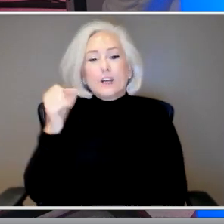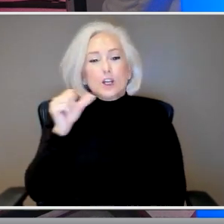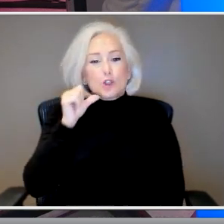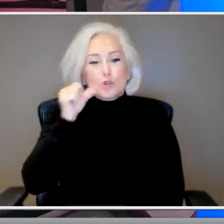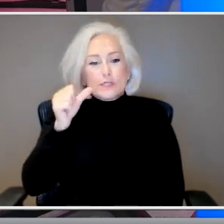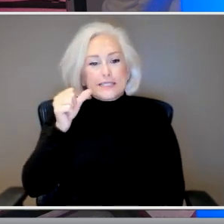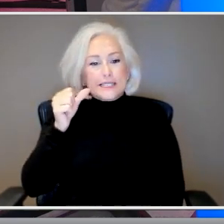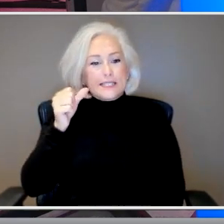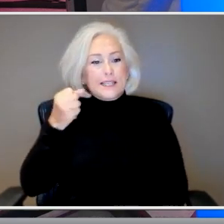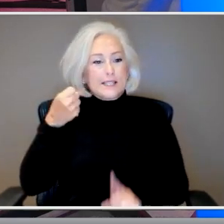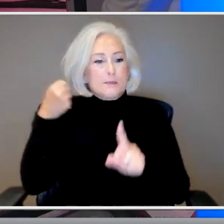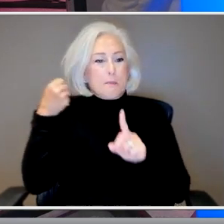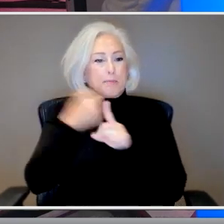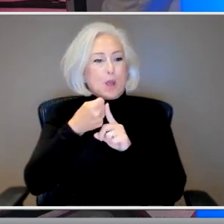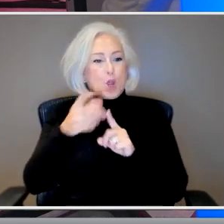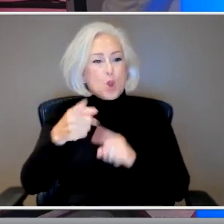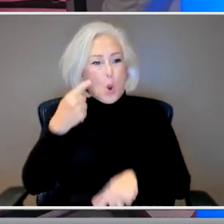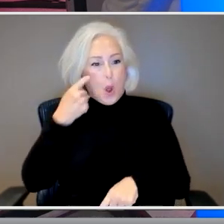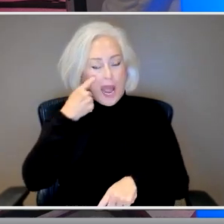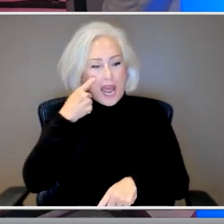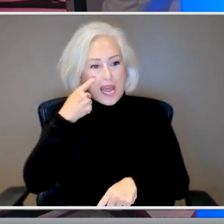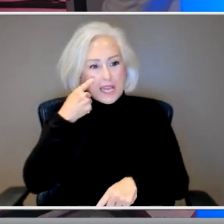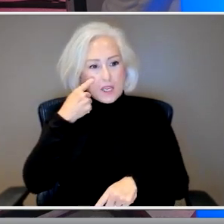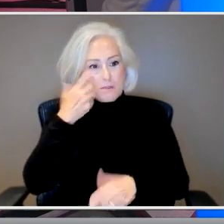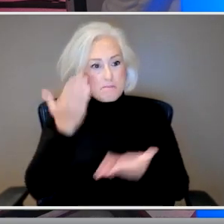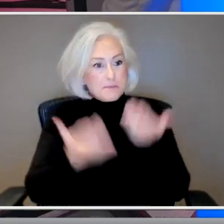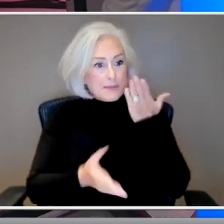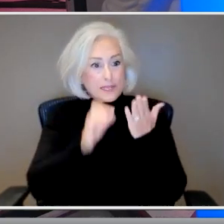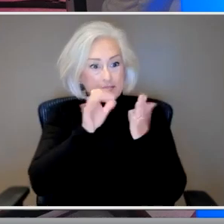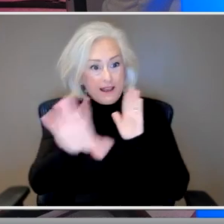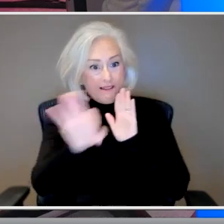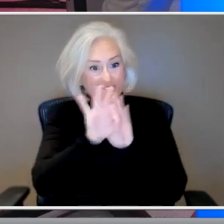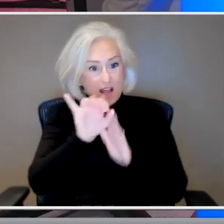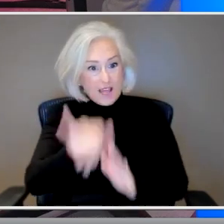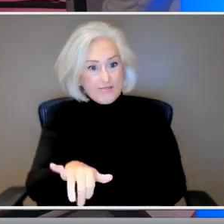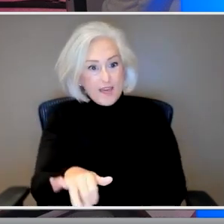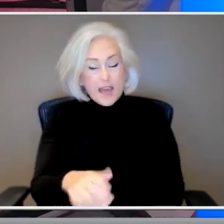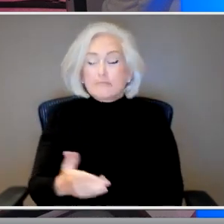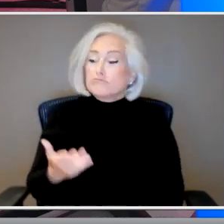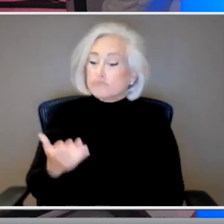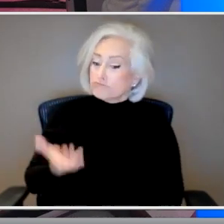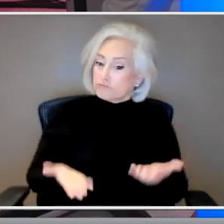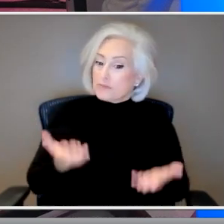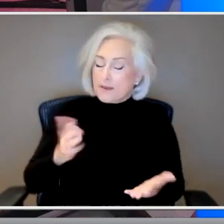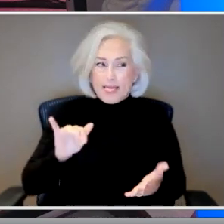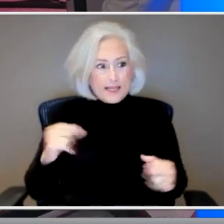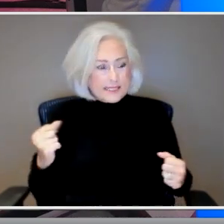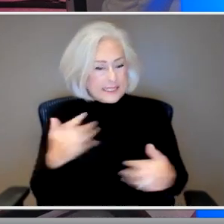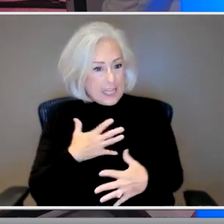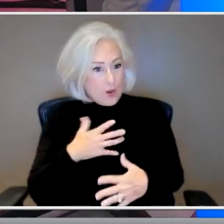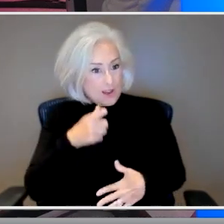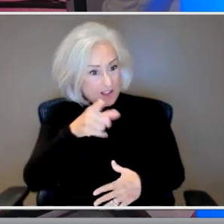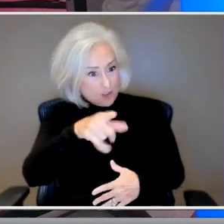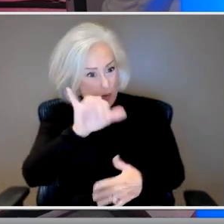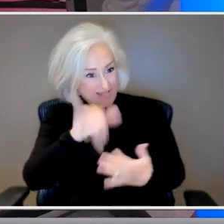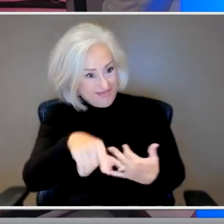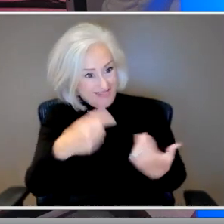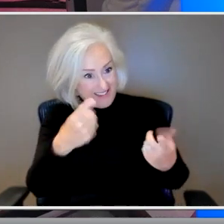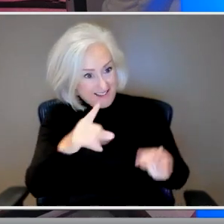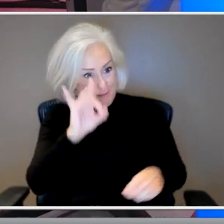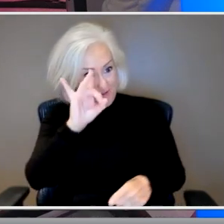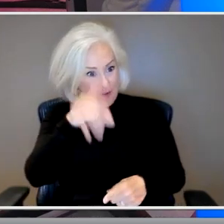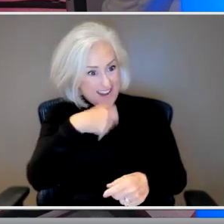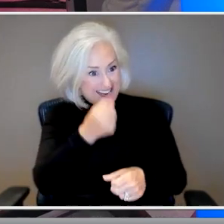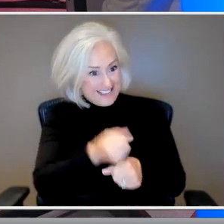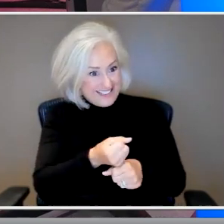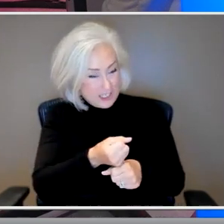wouldn't have been going to the eye doctor? Possibly, I guess. I don't know. Oh gosh, that's scary. Yeah. So this has been going on for 8 years. How much longer did